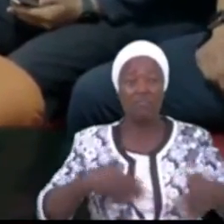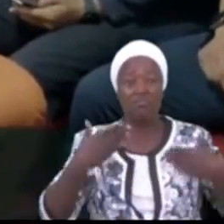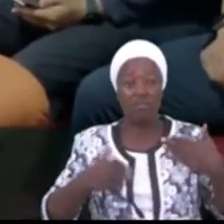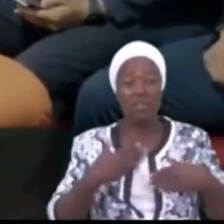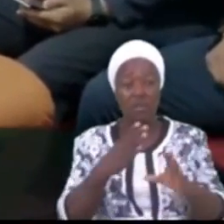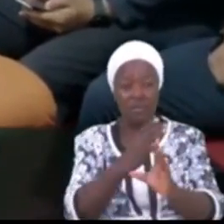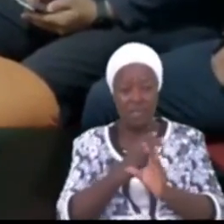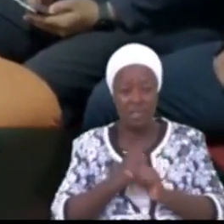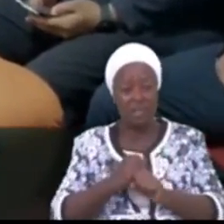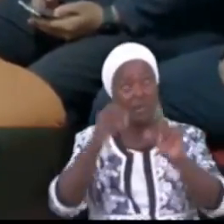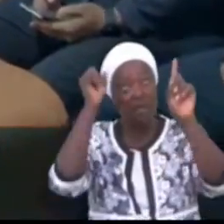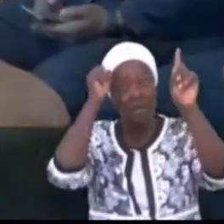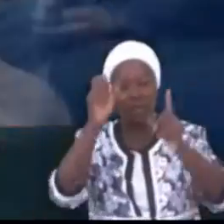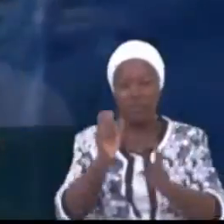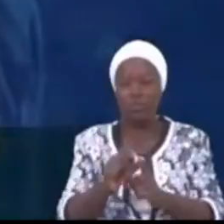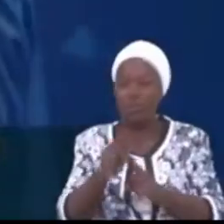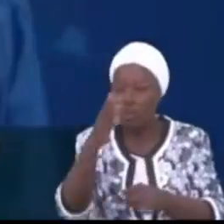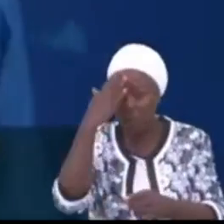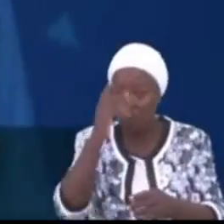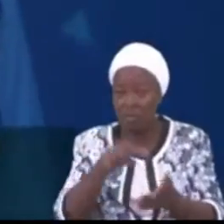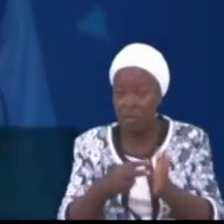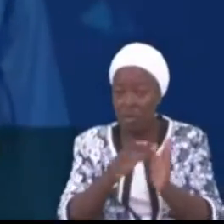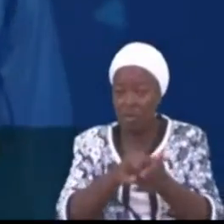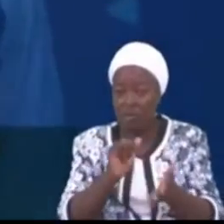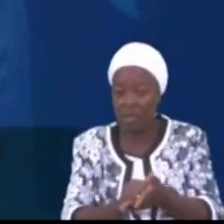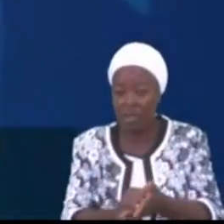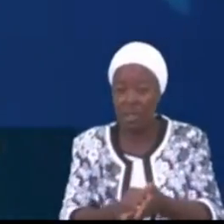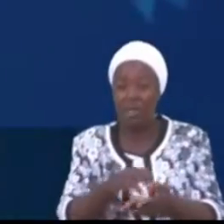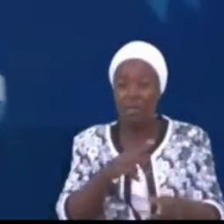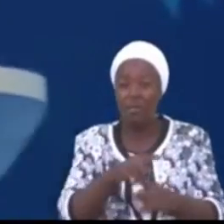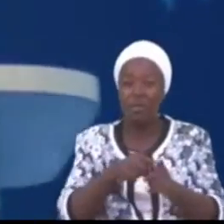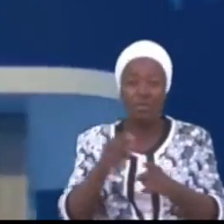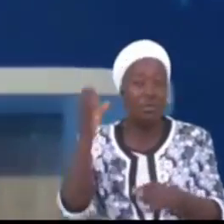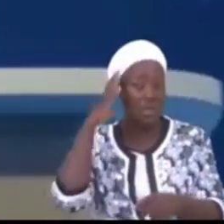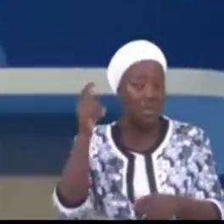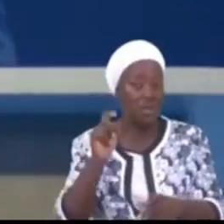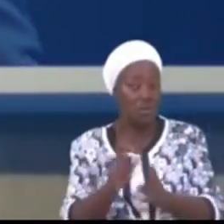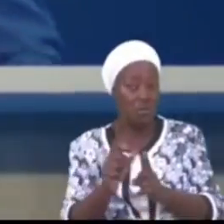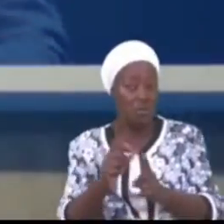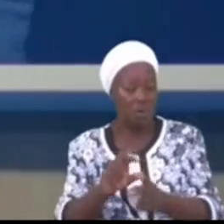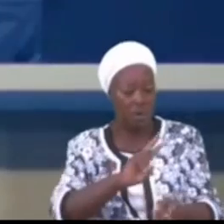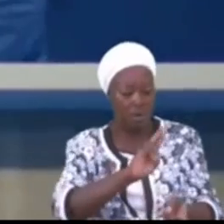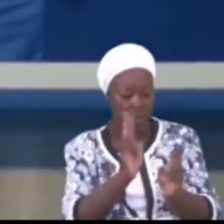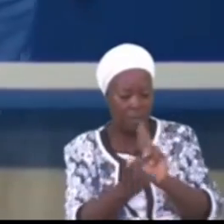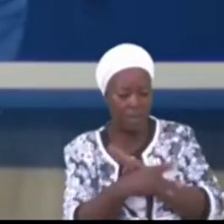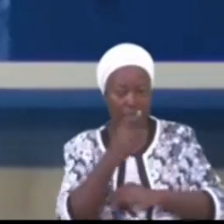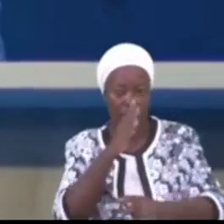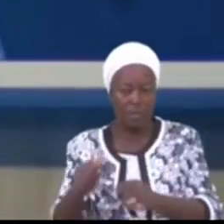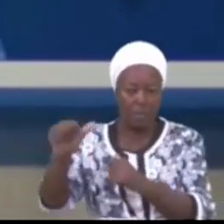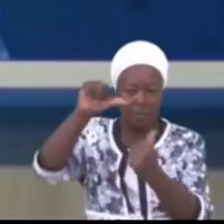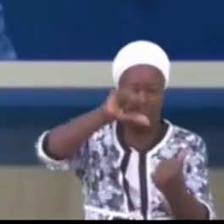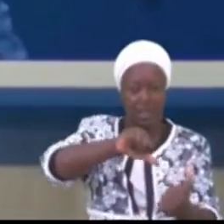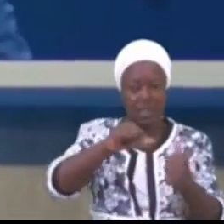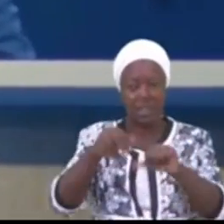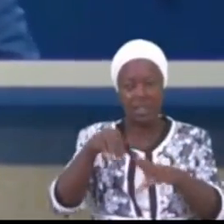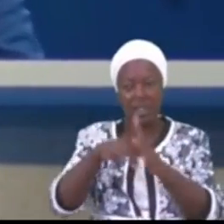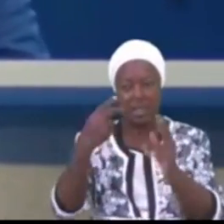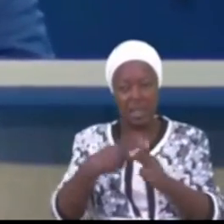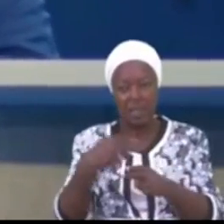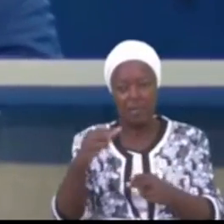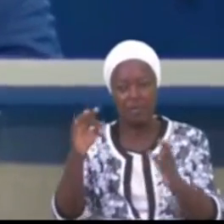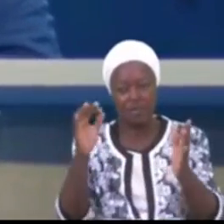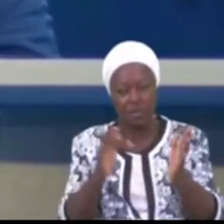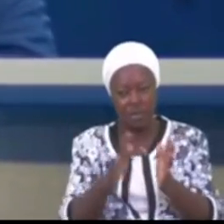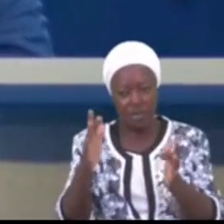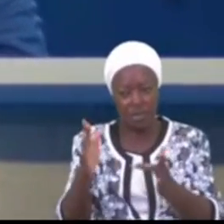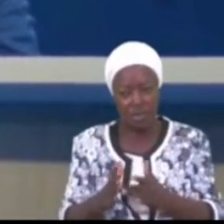word. You know what that means? When they have the word, repent and be baptized in the name of Jesus,